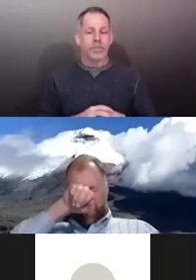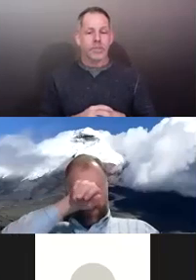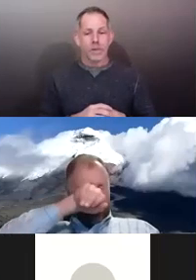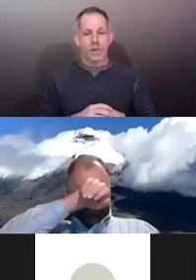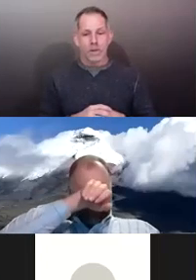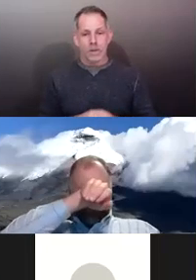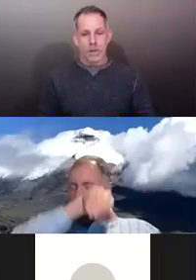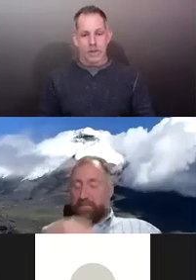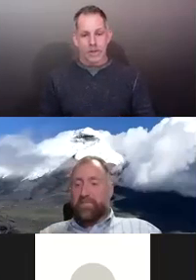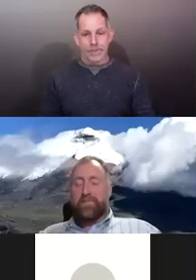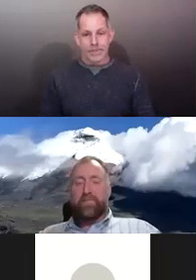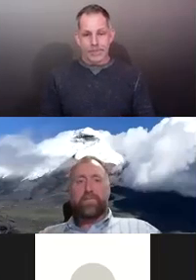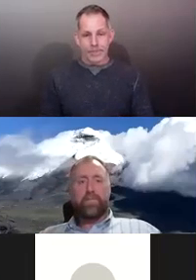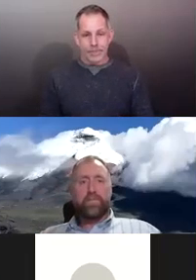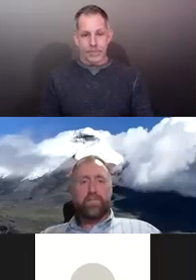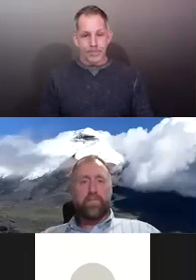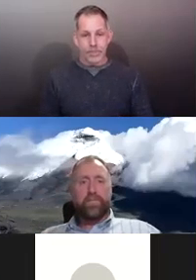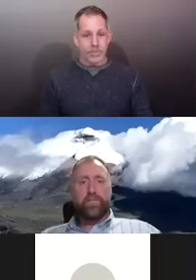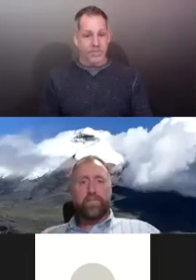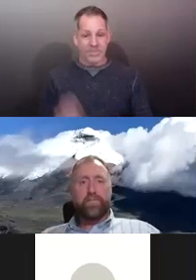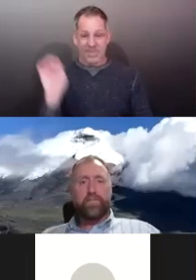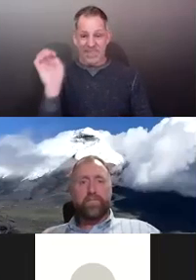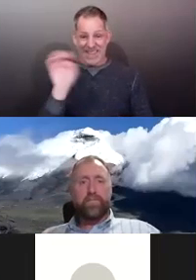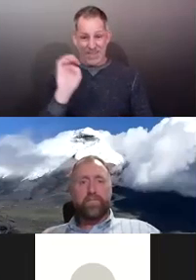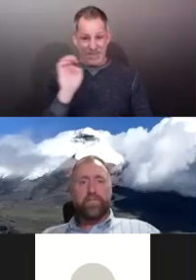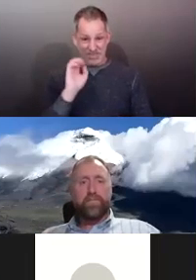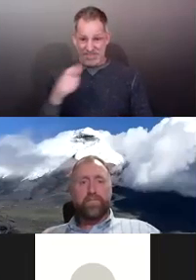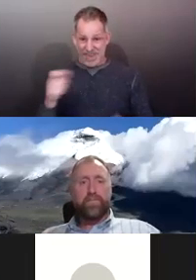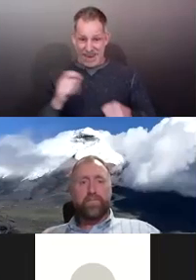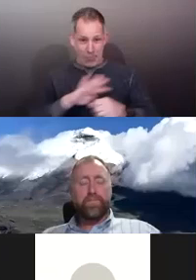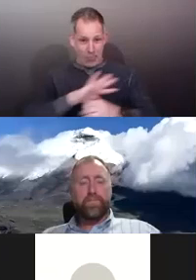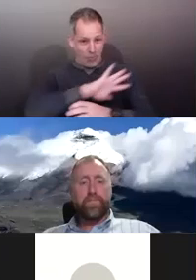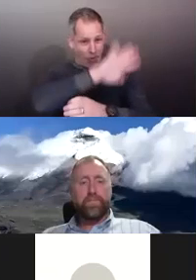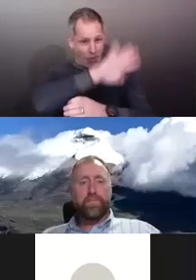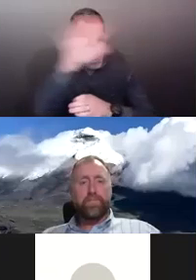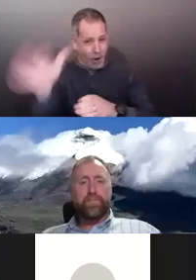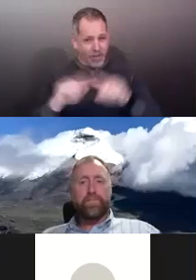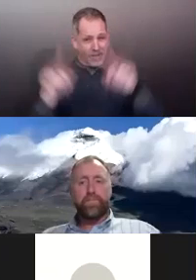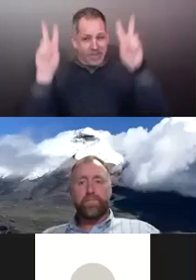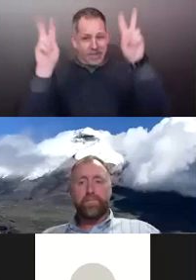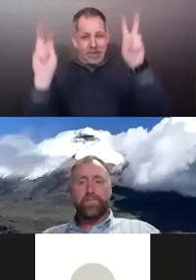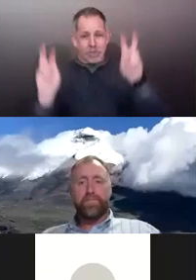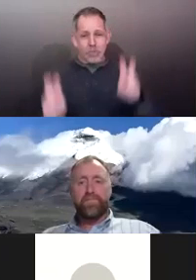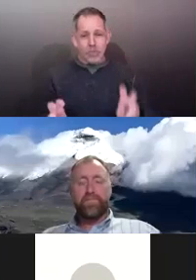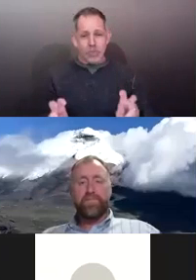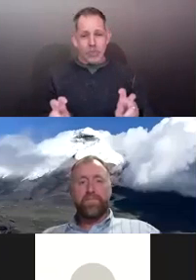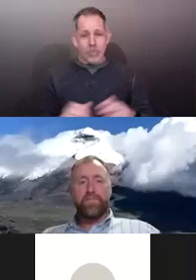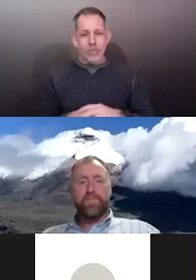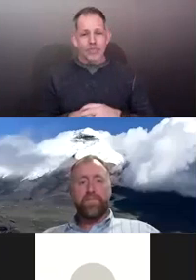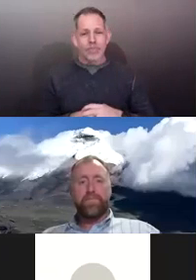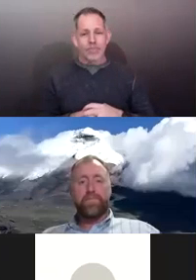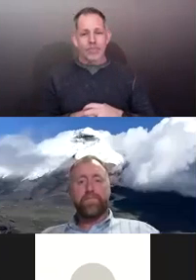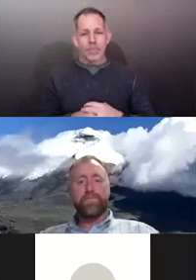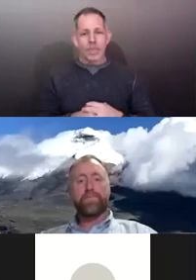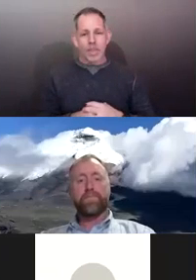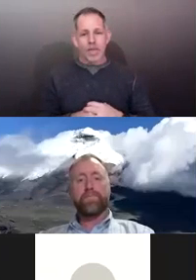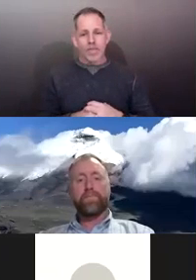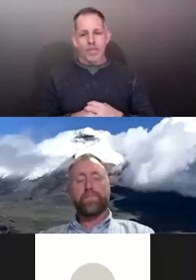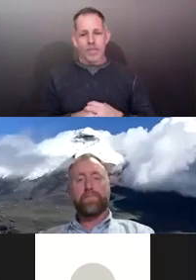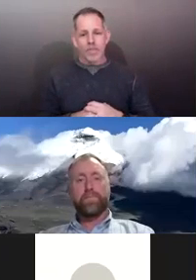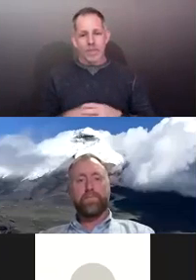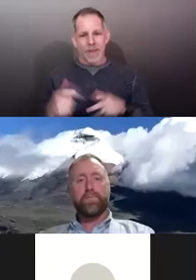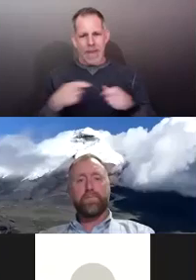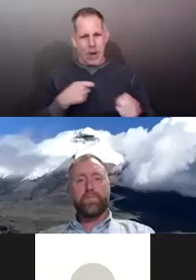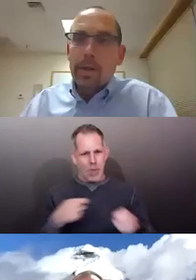unable to deal with this without you in our zone of activity, and you've just reminded me of